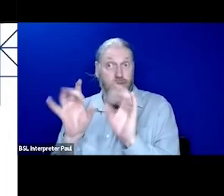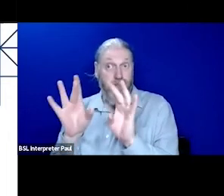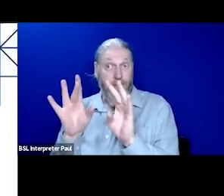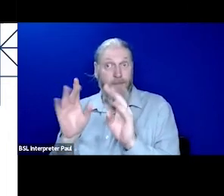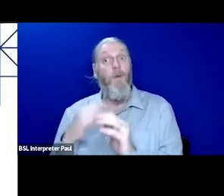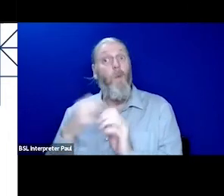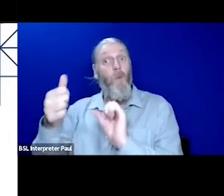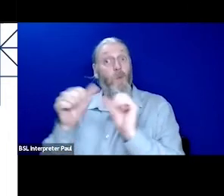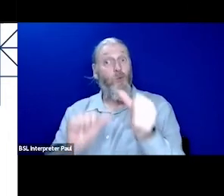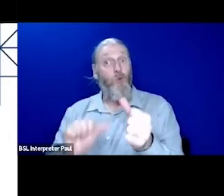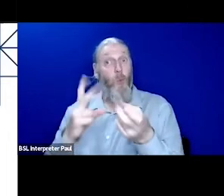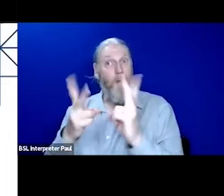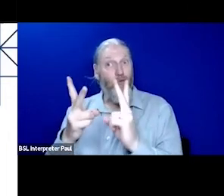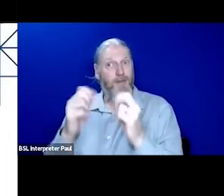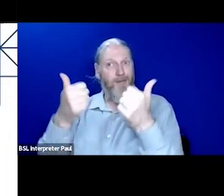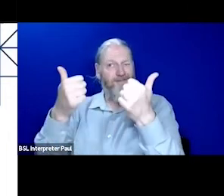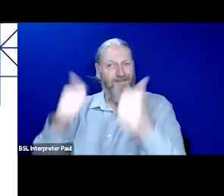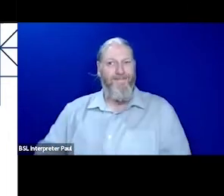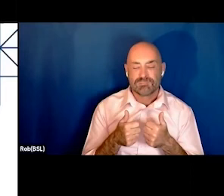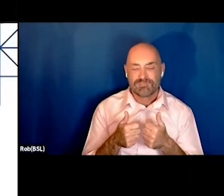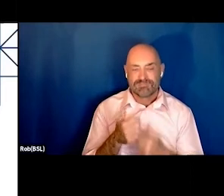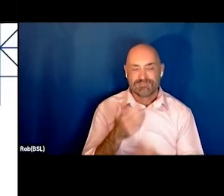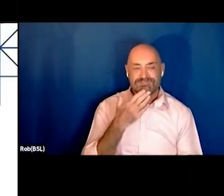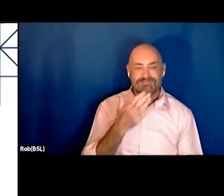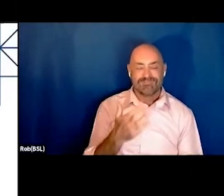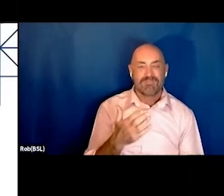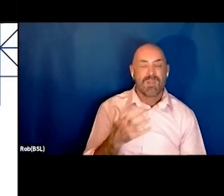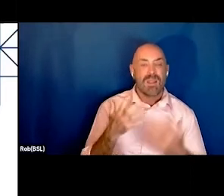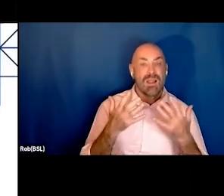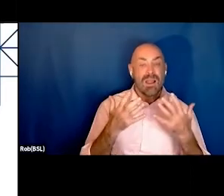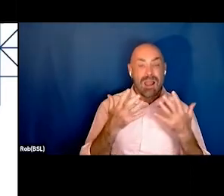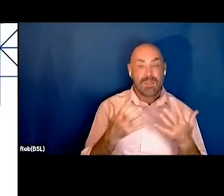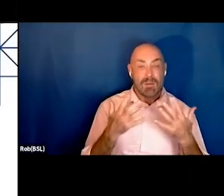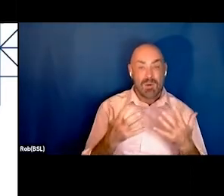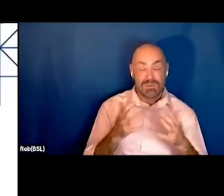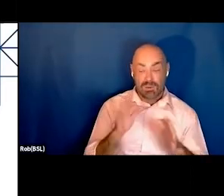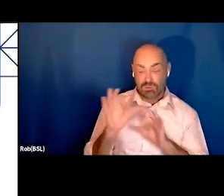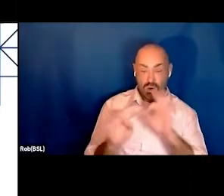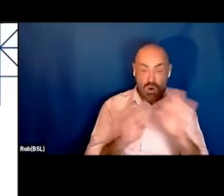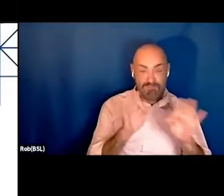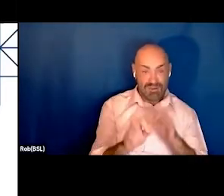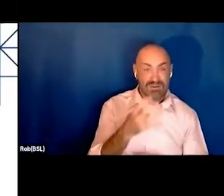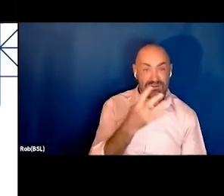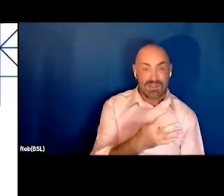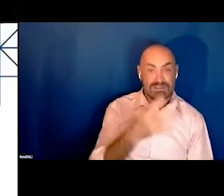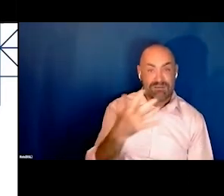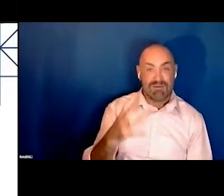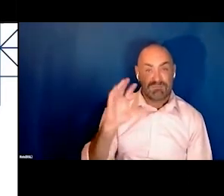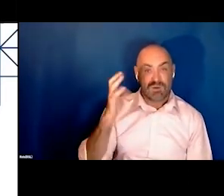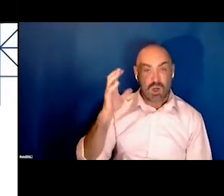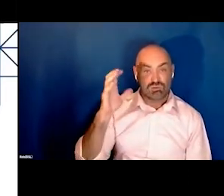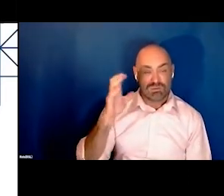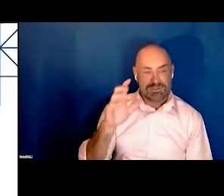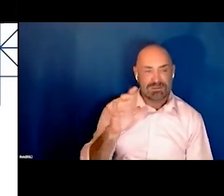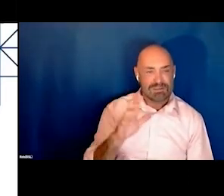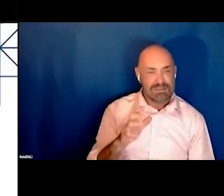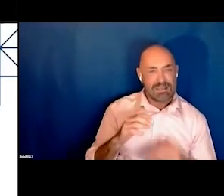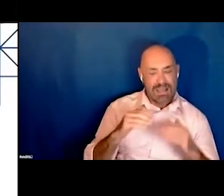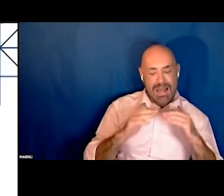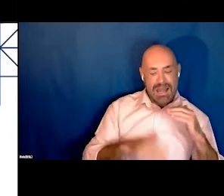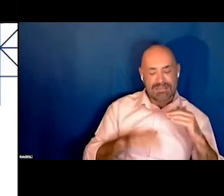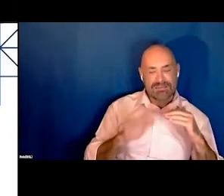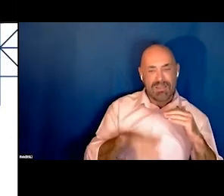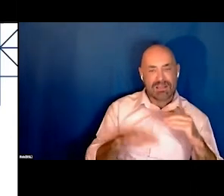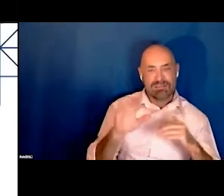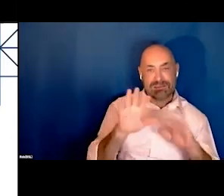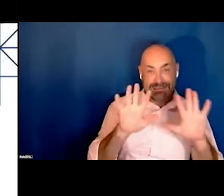At the moment, a survey of 95 countries have found only 9, so less than 10%, have